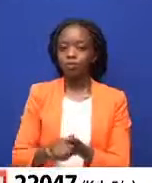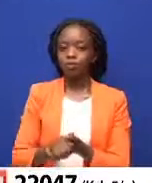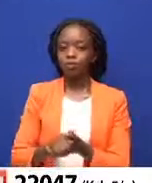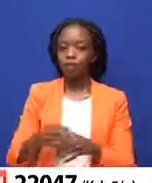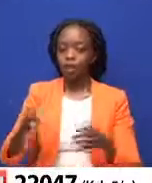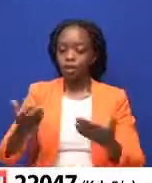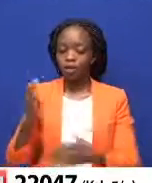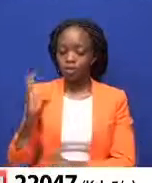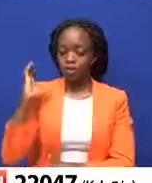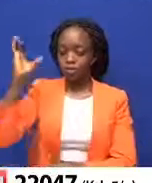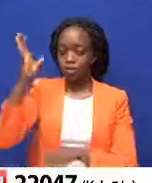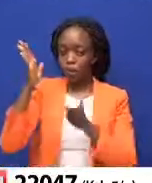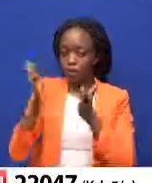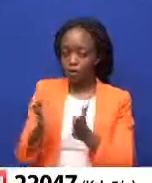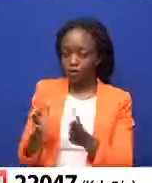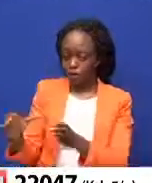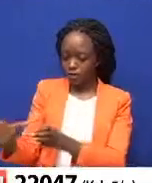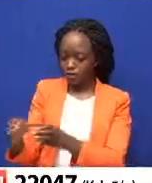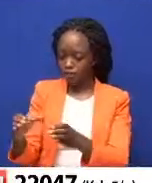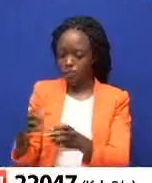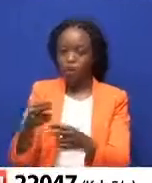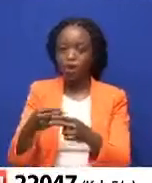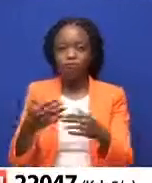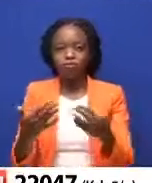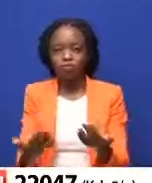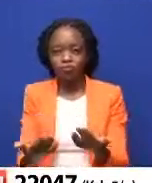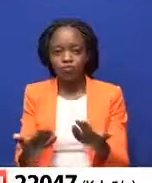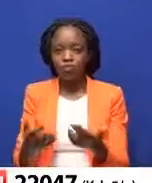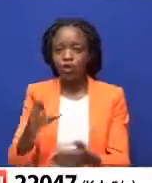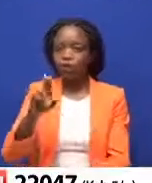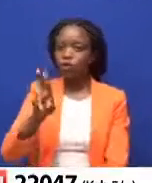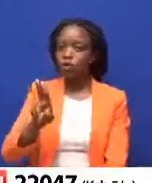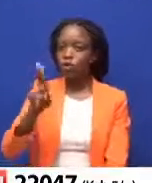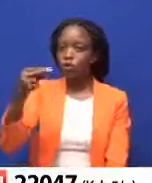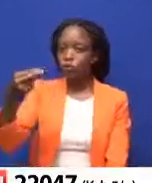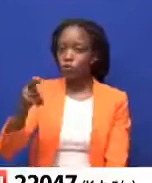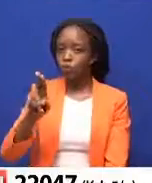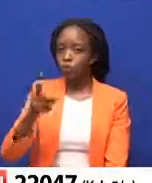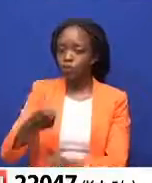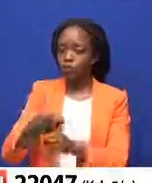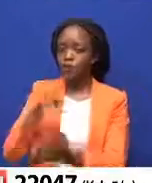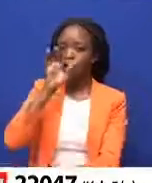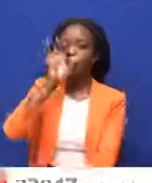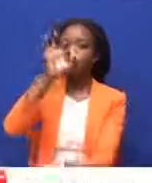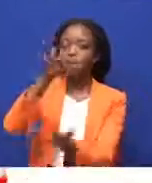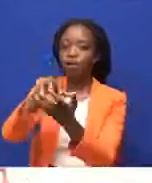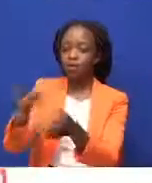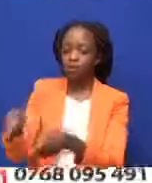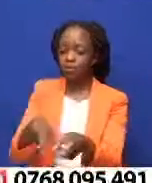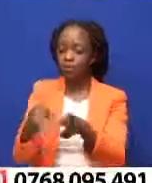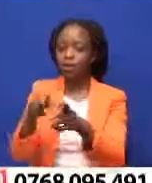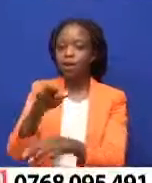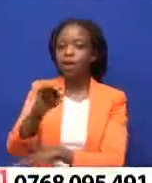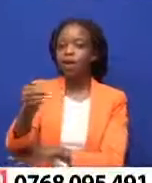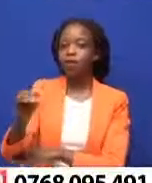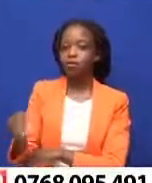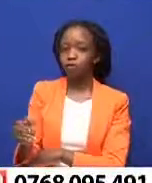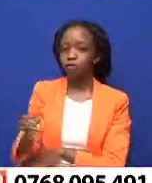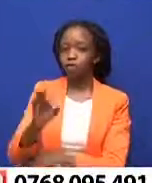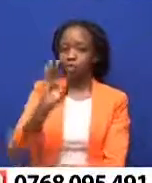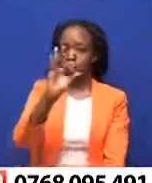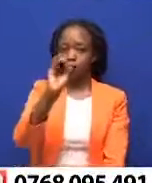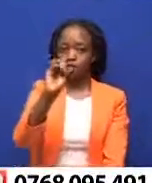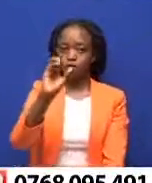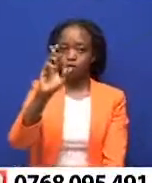chairman of the party is Honorable Ruhu. Ruhu comes from Tana River County. Ford Kenya